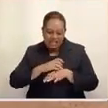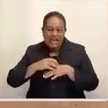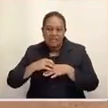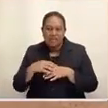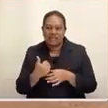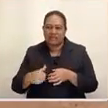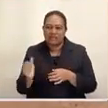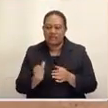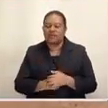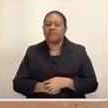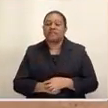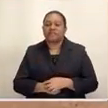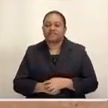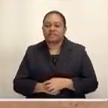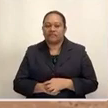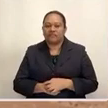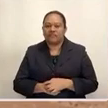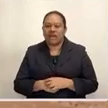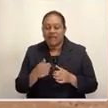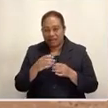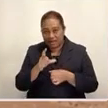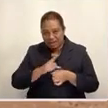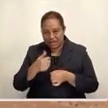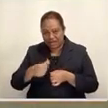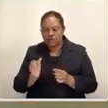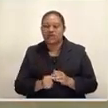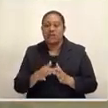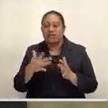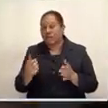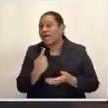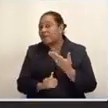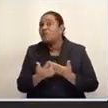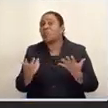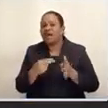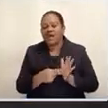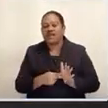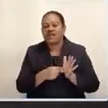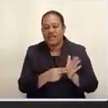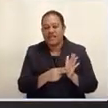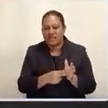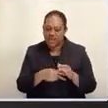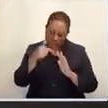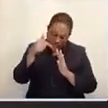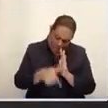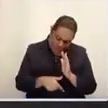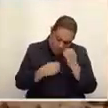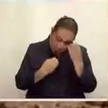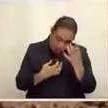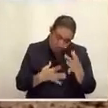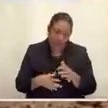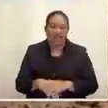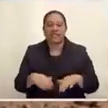they visited a farm located in Nambo, just outside of Nandi, delivering in-depth explanations of key